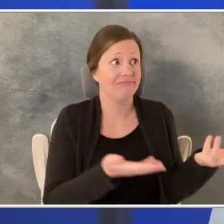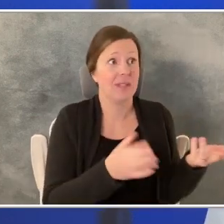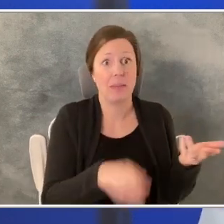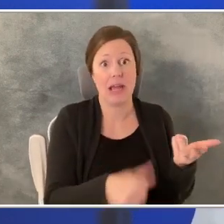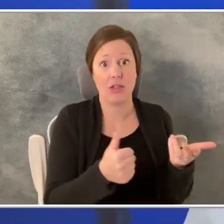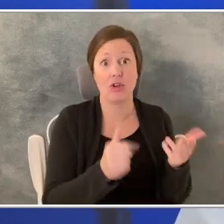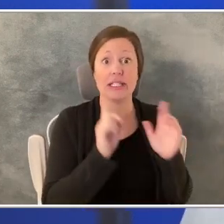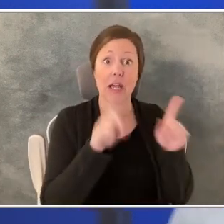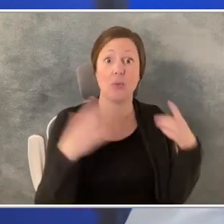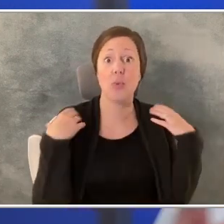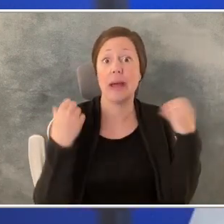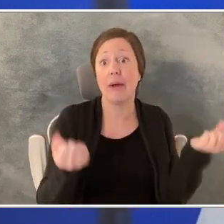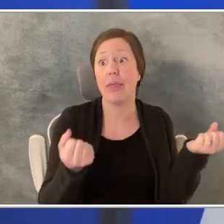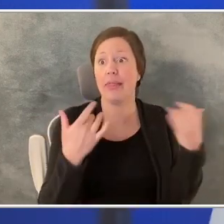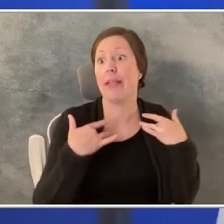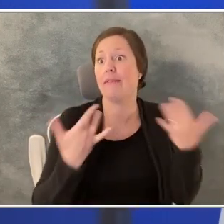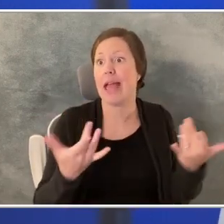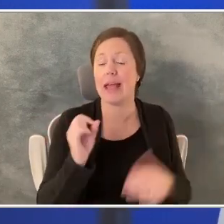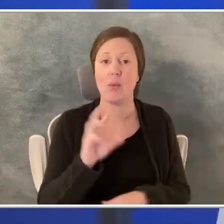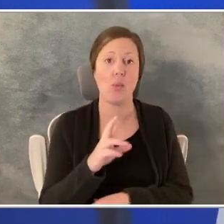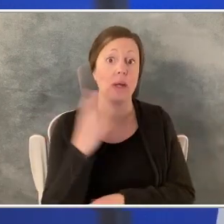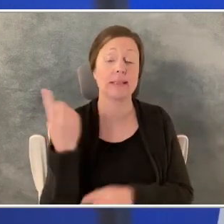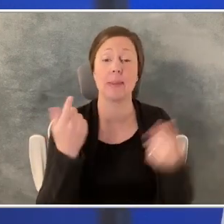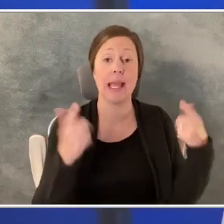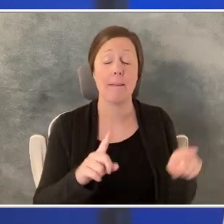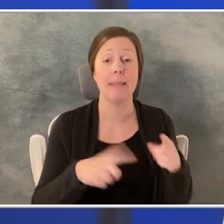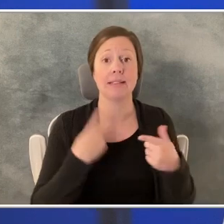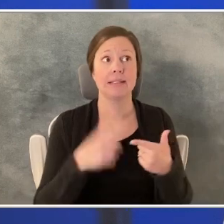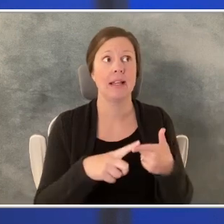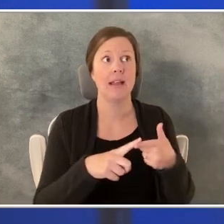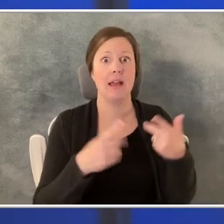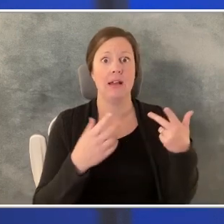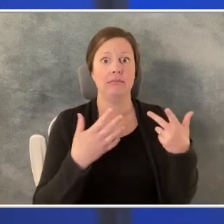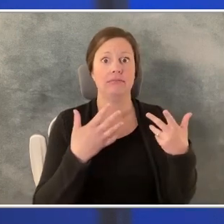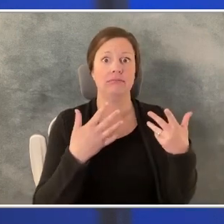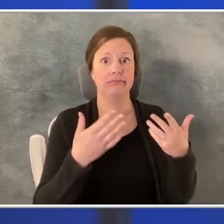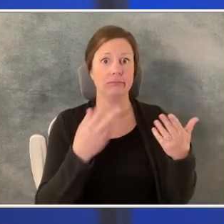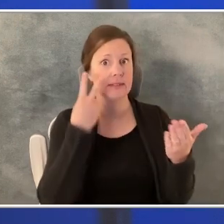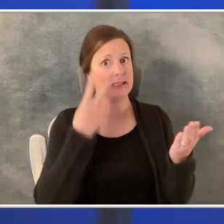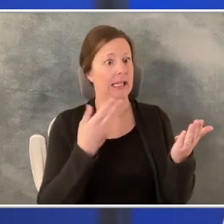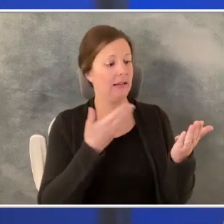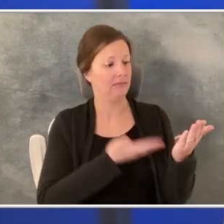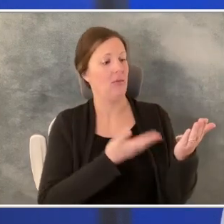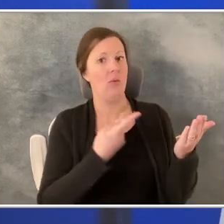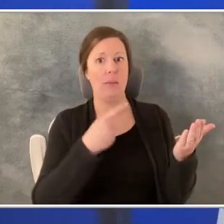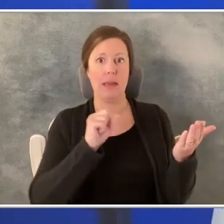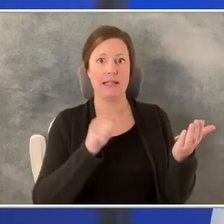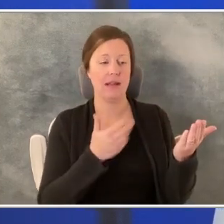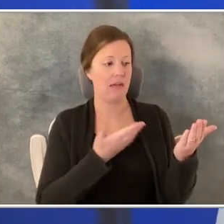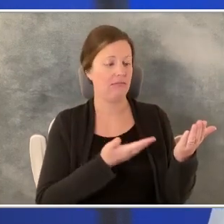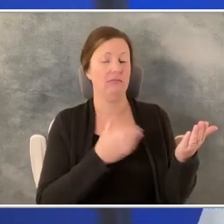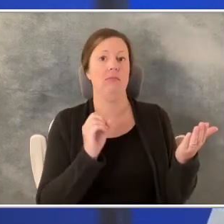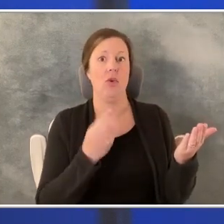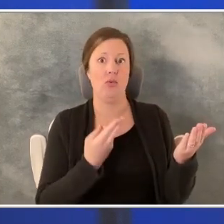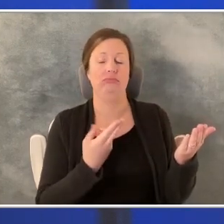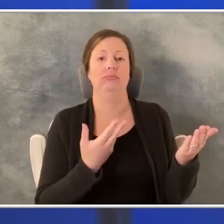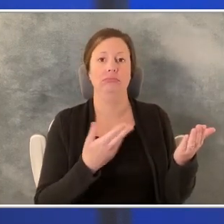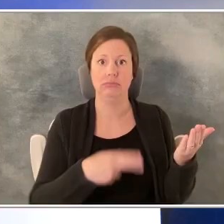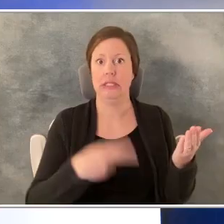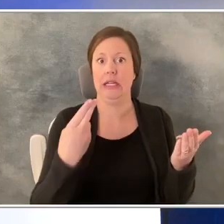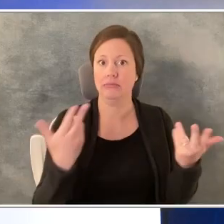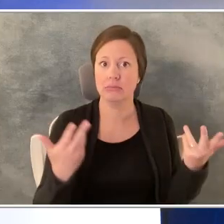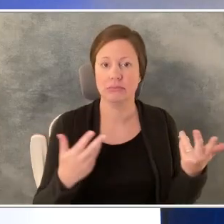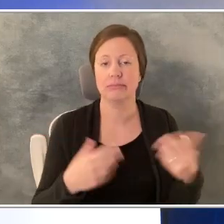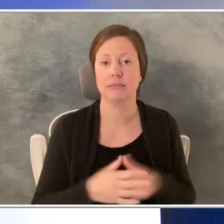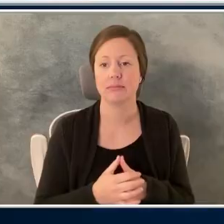they, some random event happens where they suddenly get a PSA that they had not been receiving and the PSA is high. So,